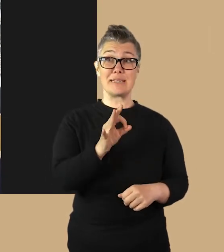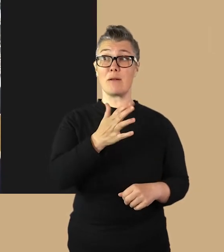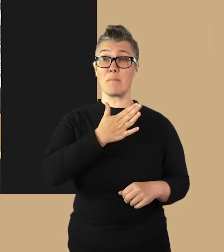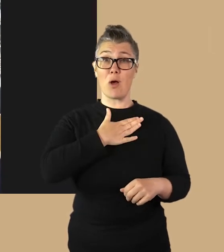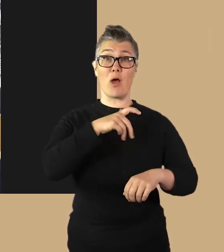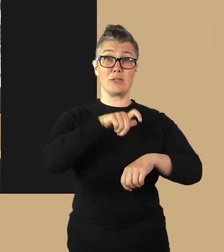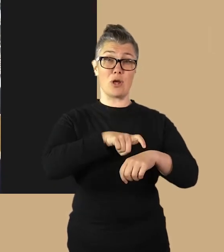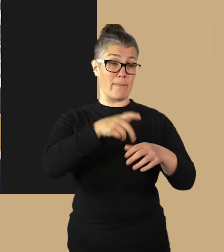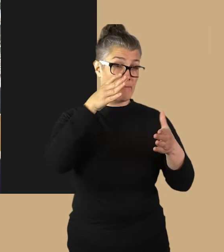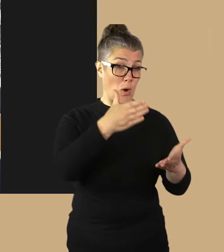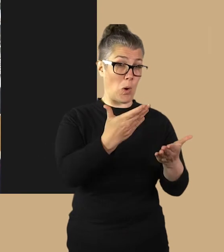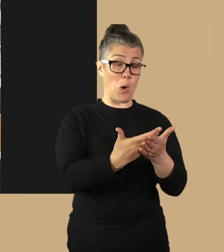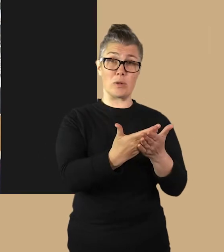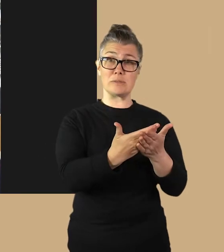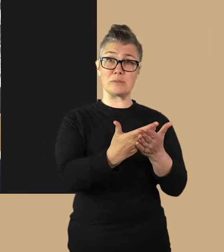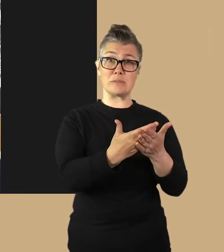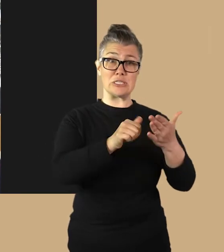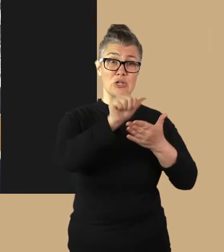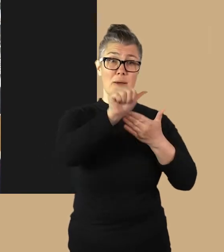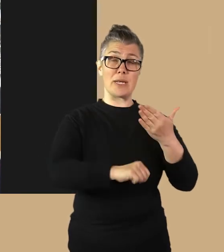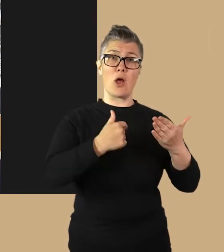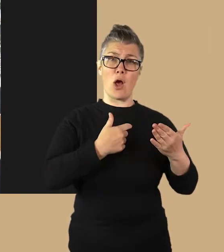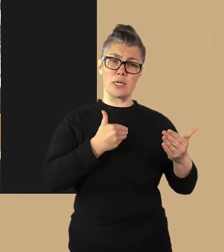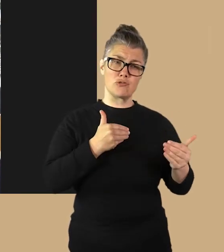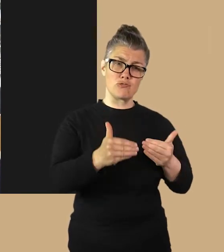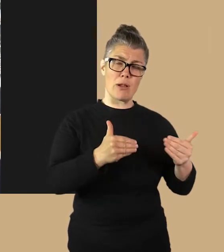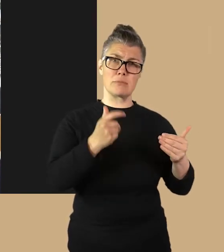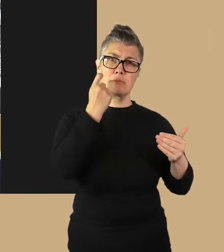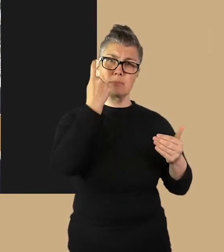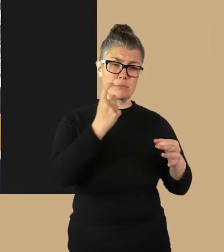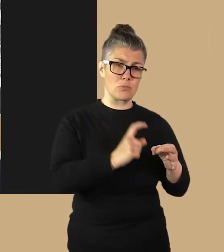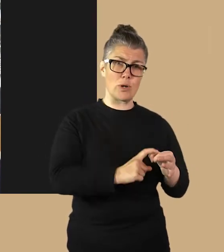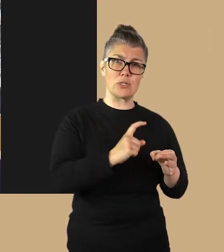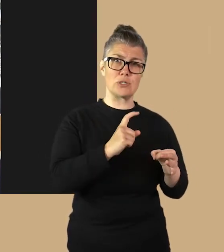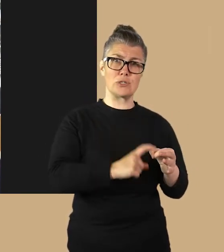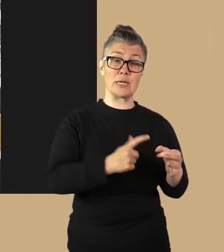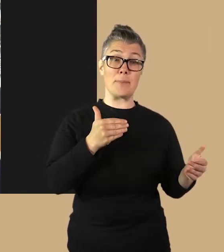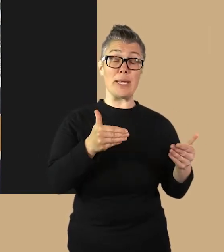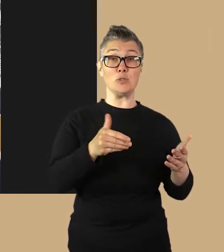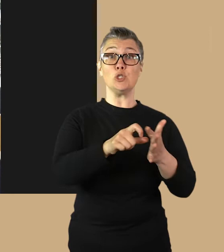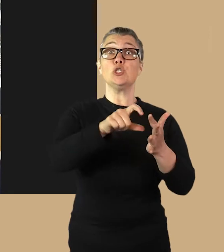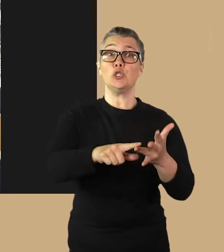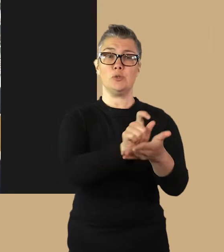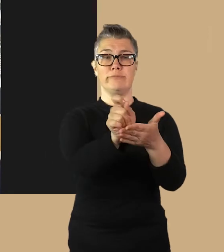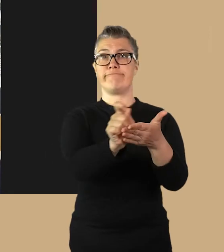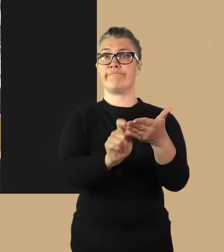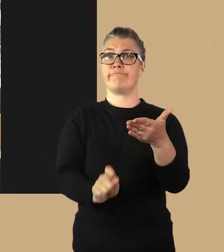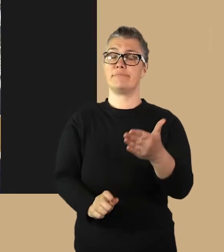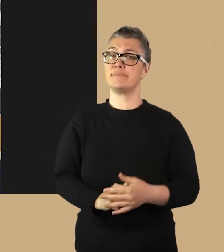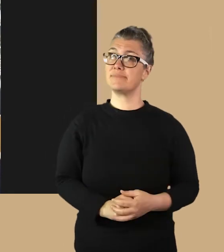that I spend on the assignment actually struggling with understanding the question than, actually doing the task